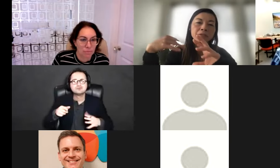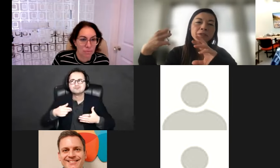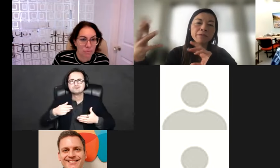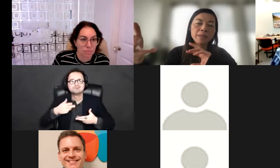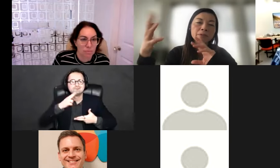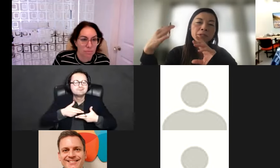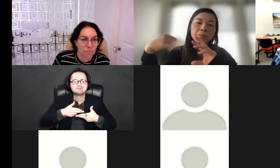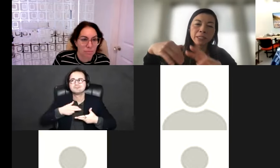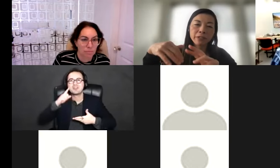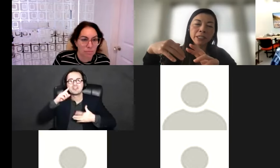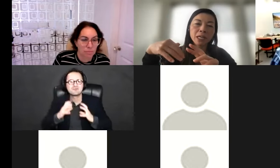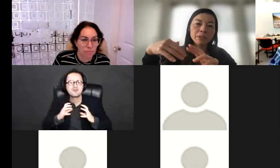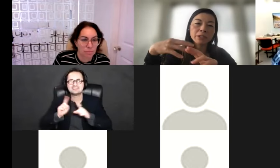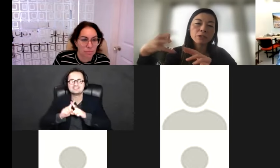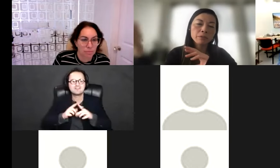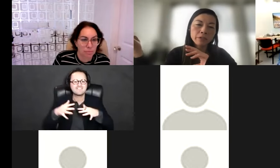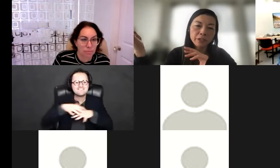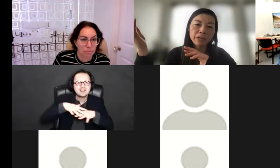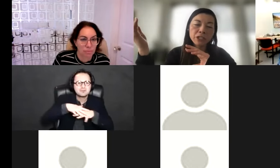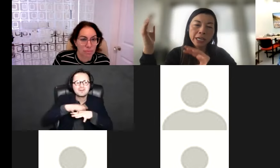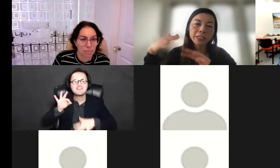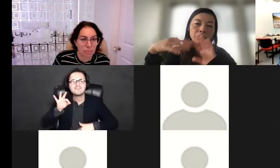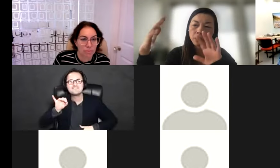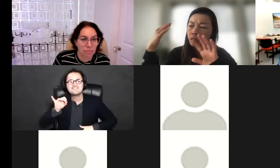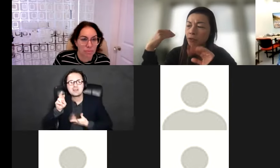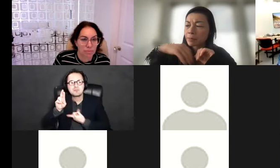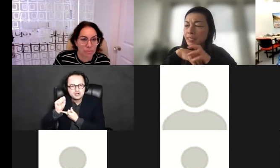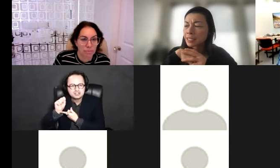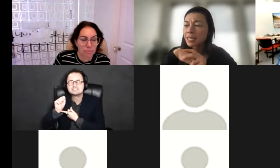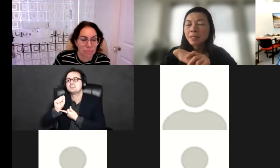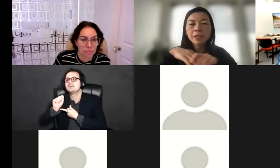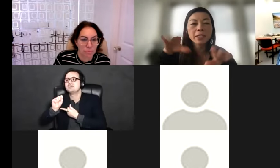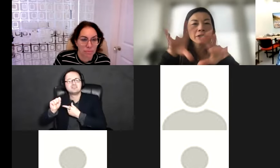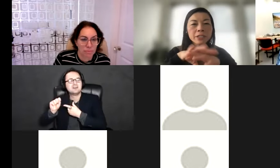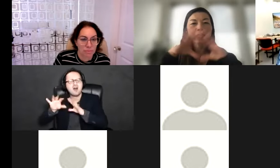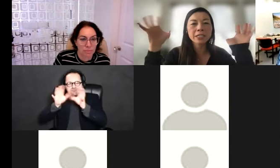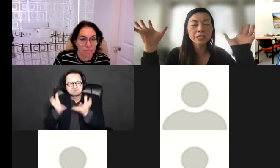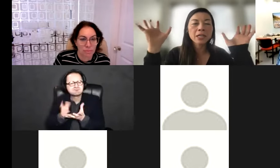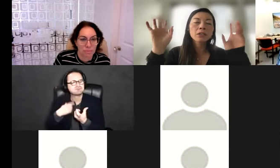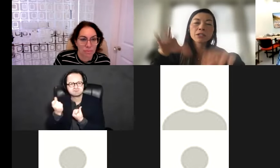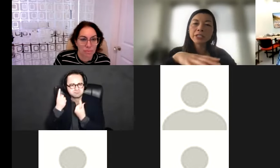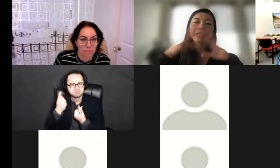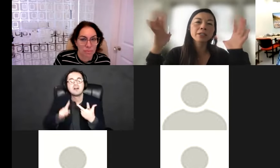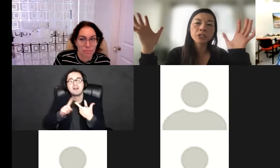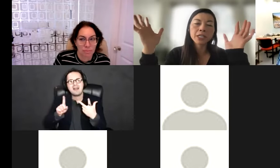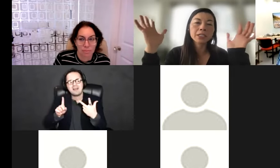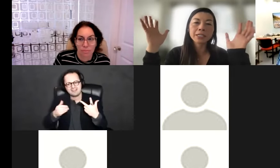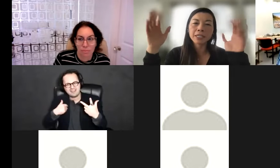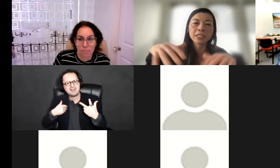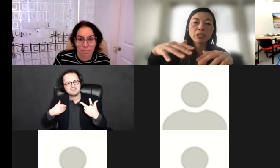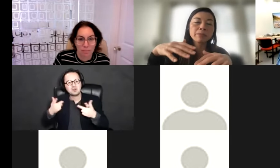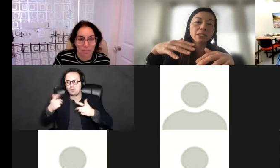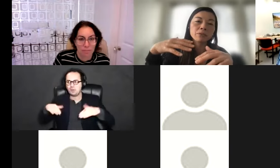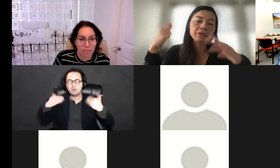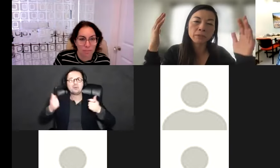and different fibers being very coupled in terms of the directionality, which all sort of makes sense. But then you see these large scale changes